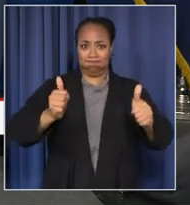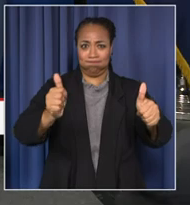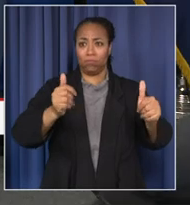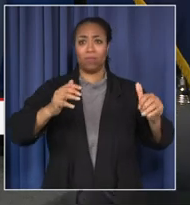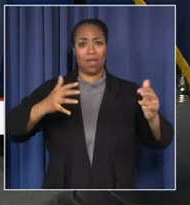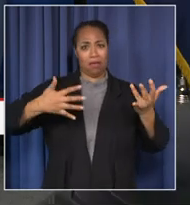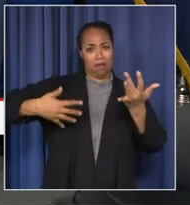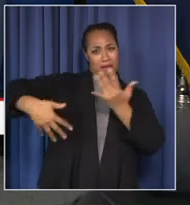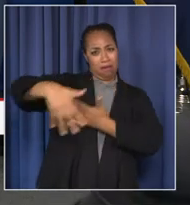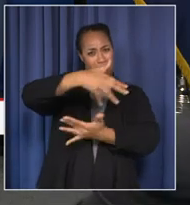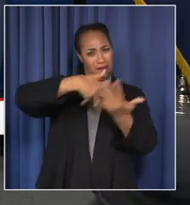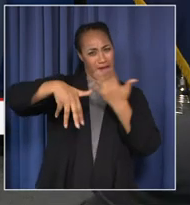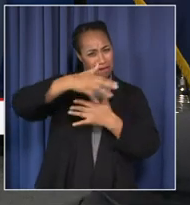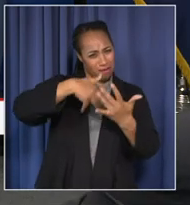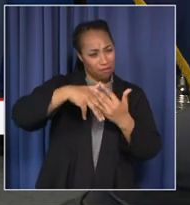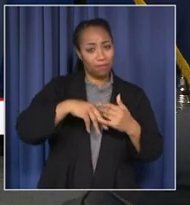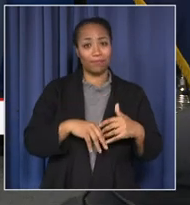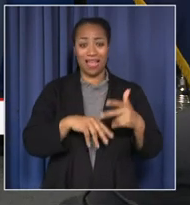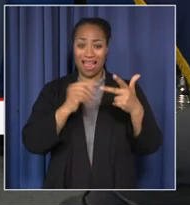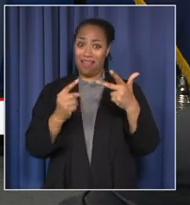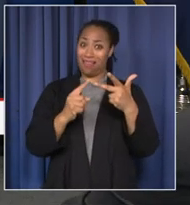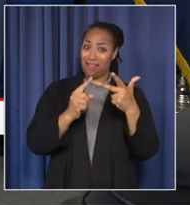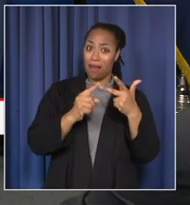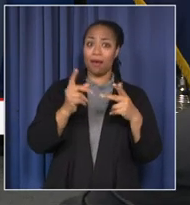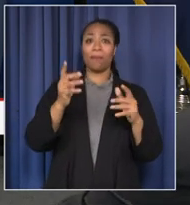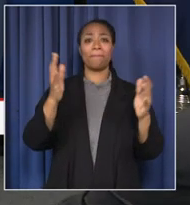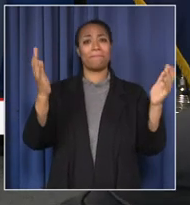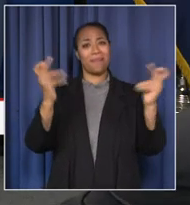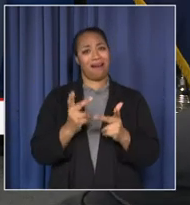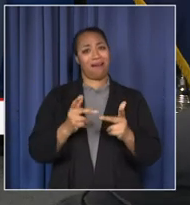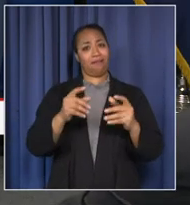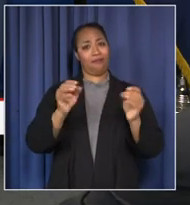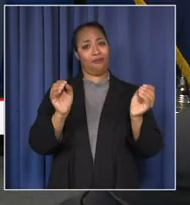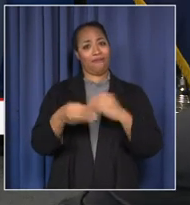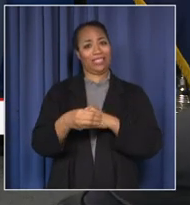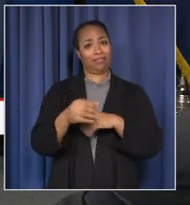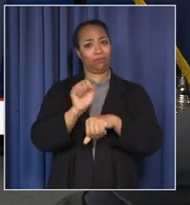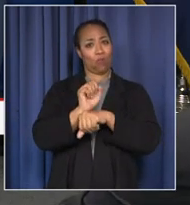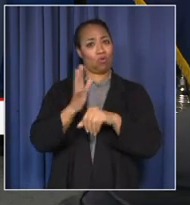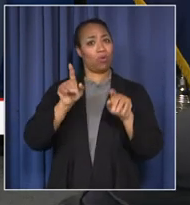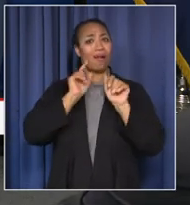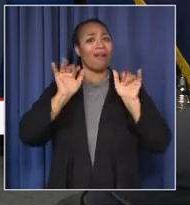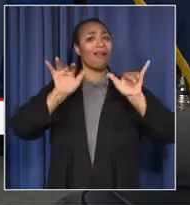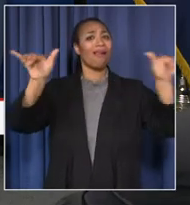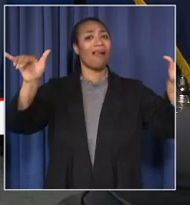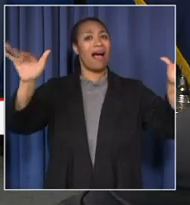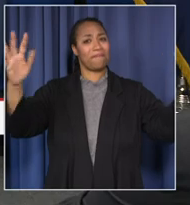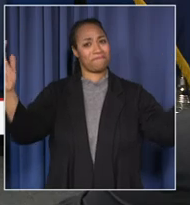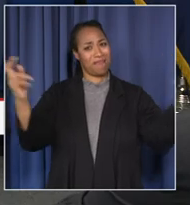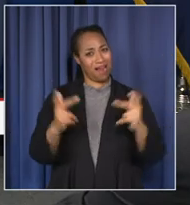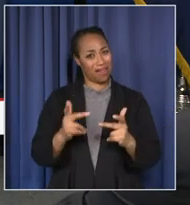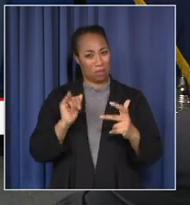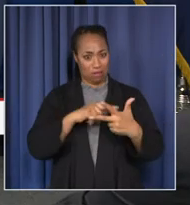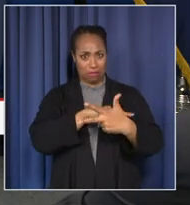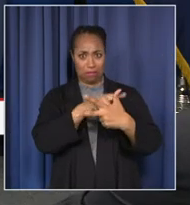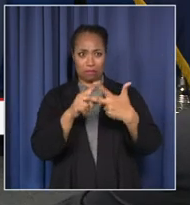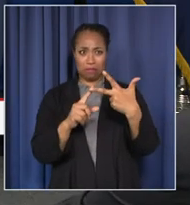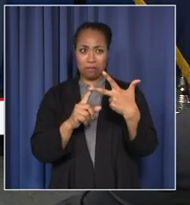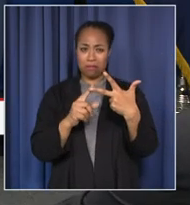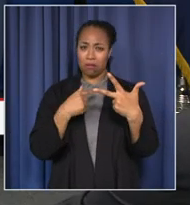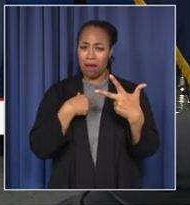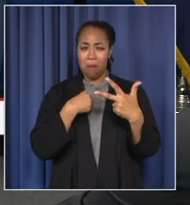that. I've always believed that President Trump viewed Washington from the eyes